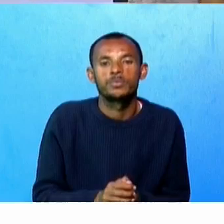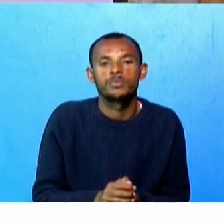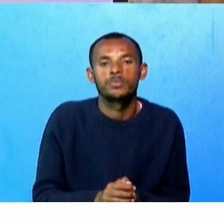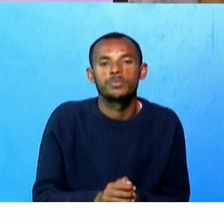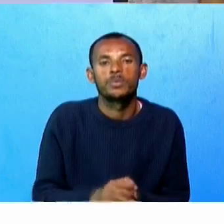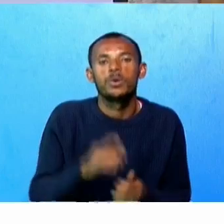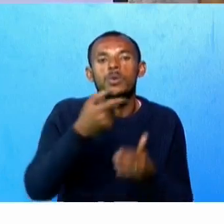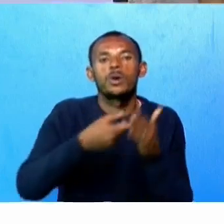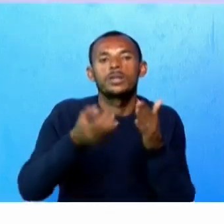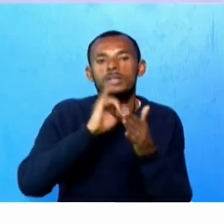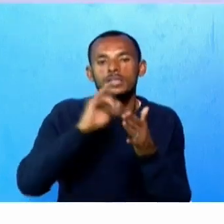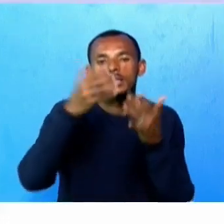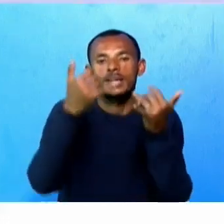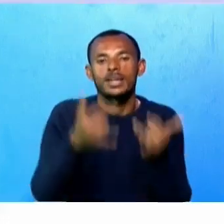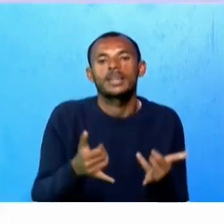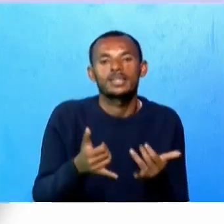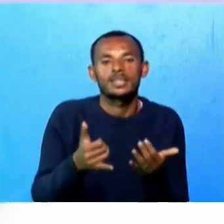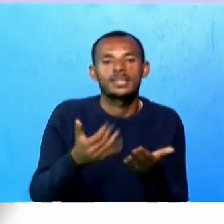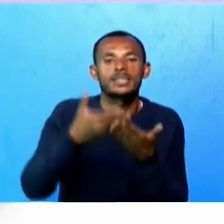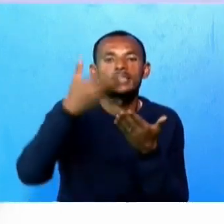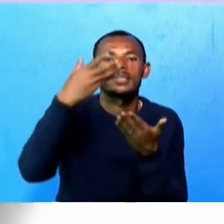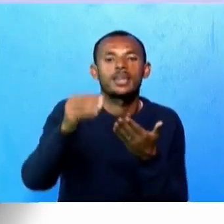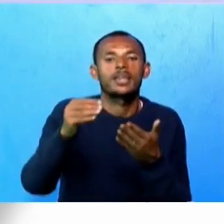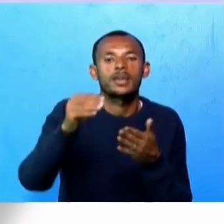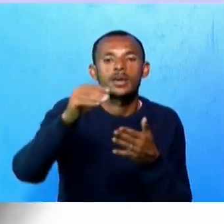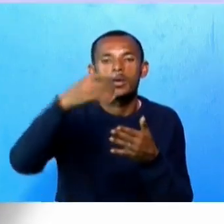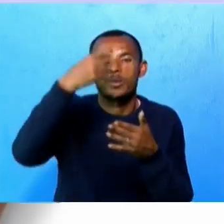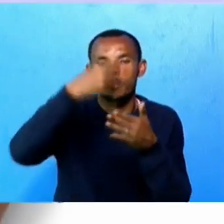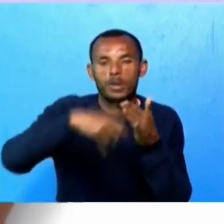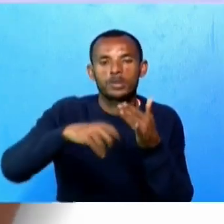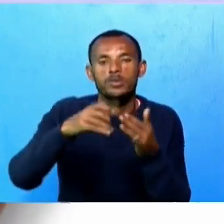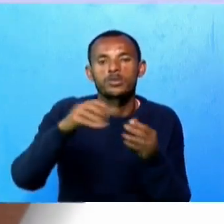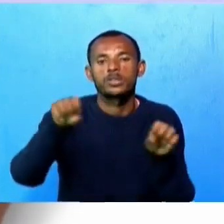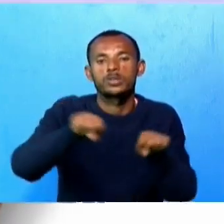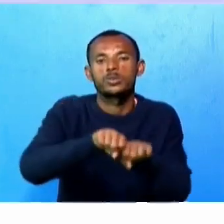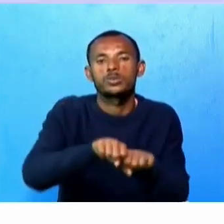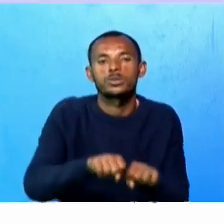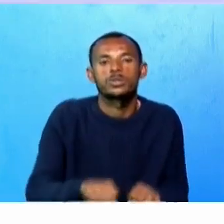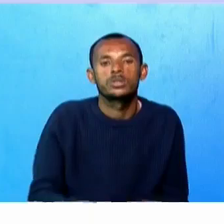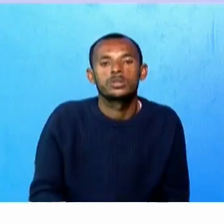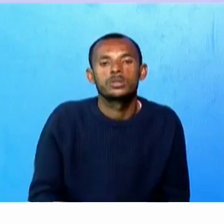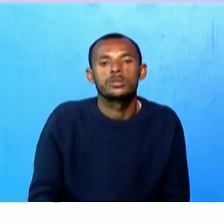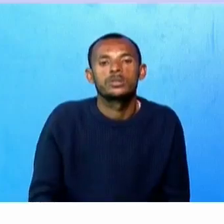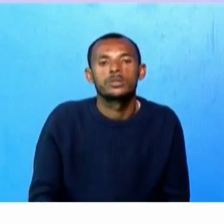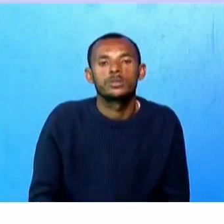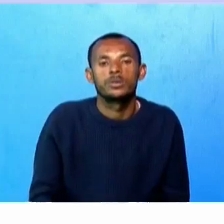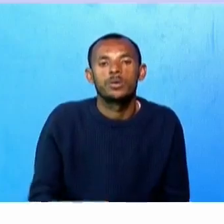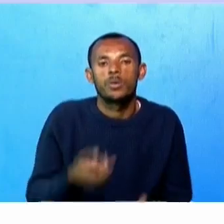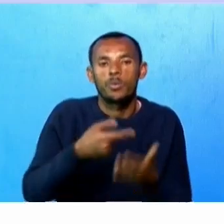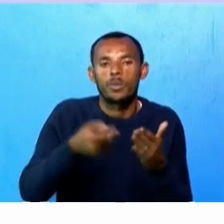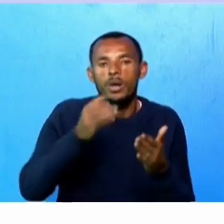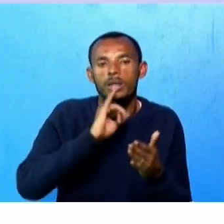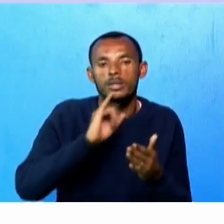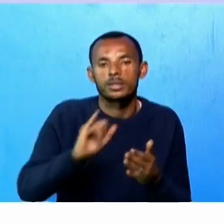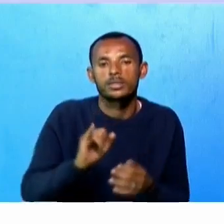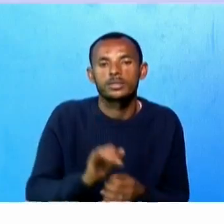what is the current selling price of the shoe? What is